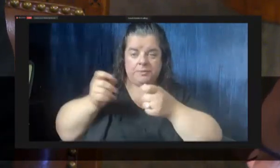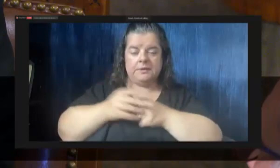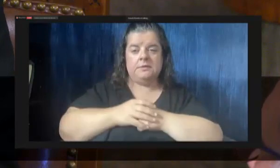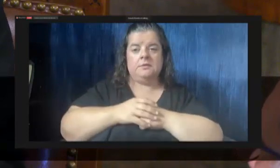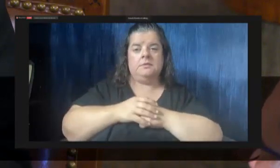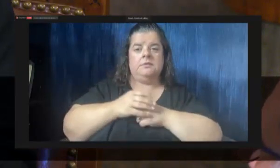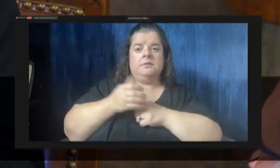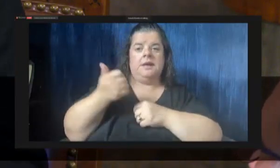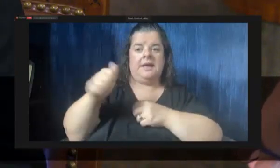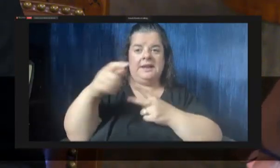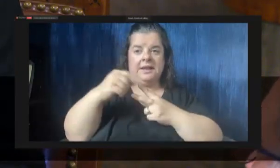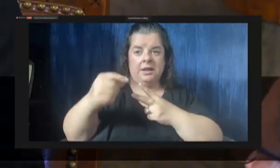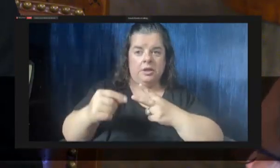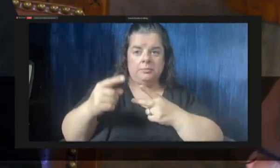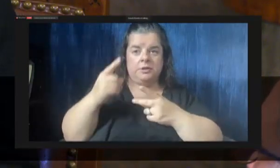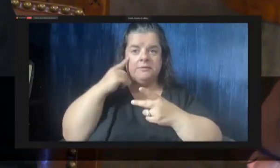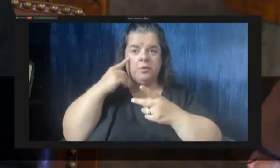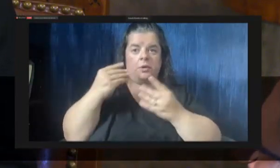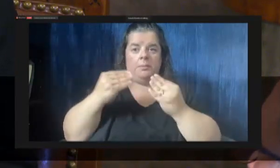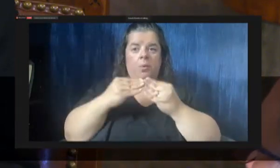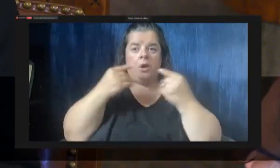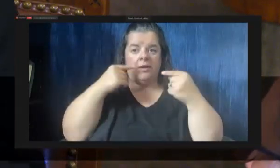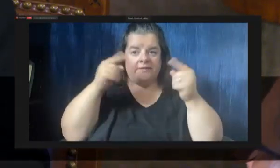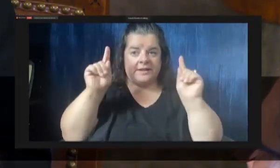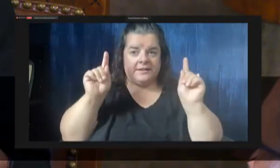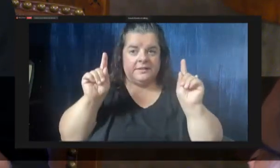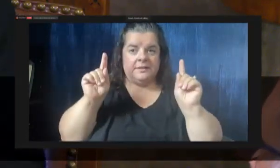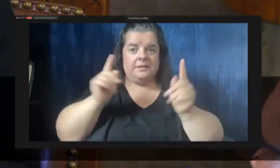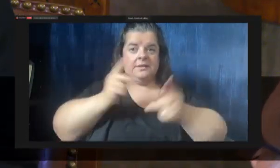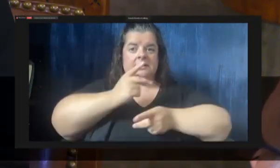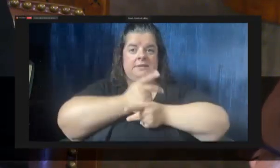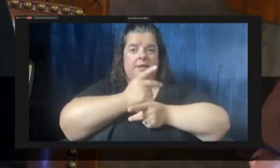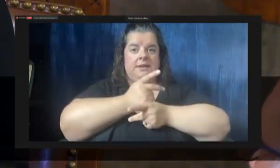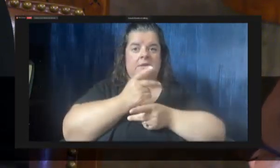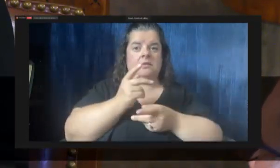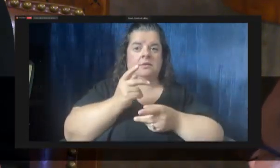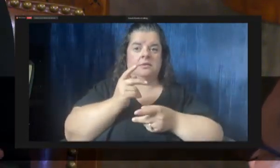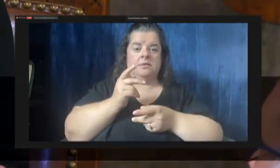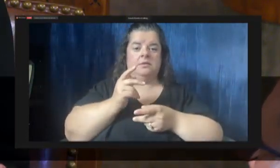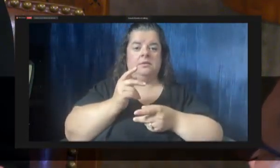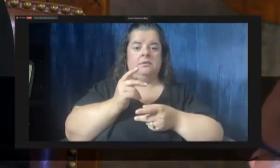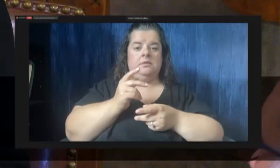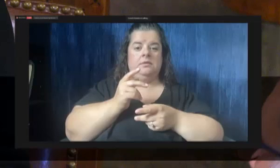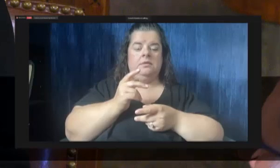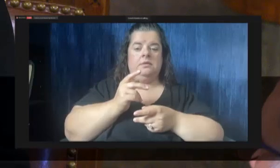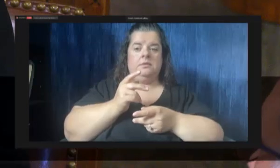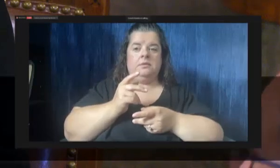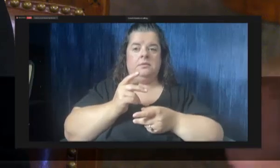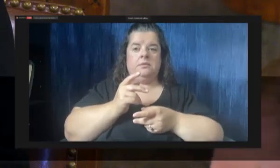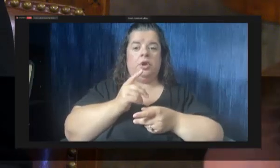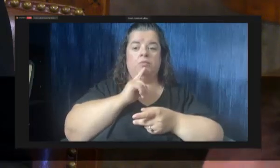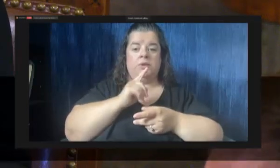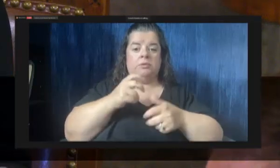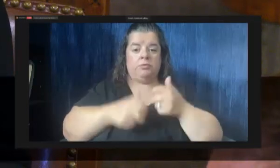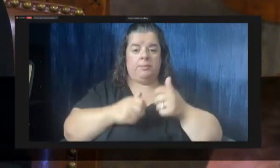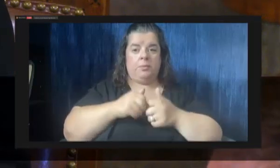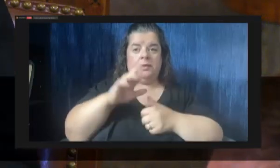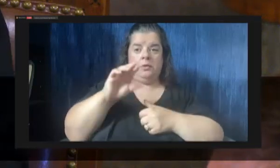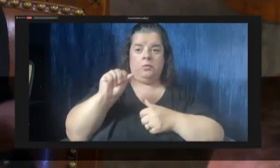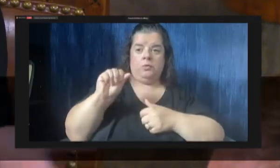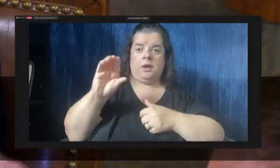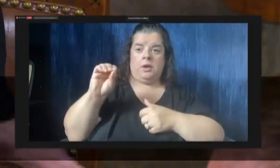option to more effectively deal with what is a very real problem with raccoons in lots